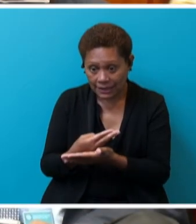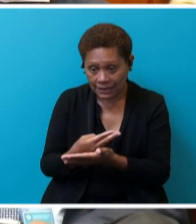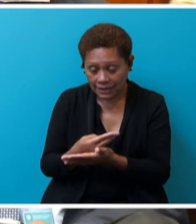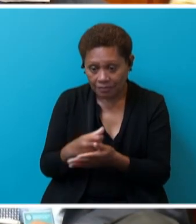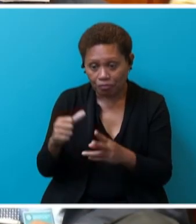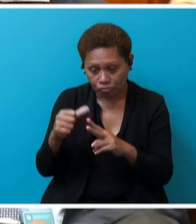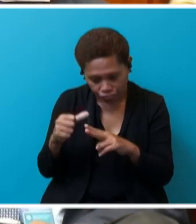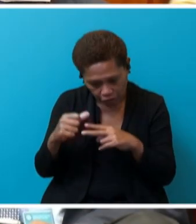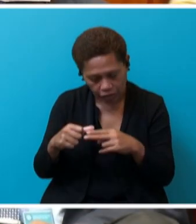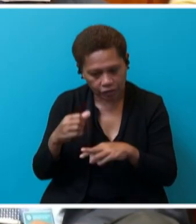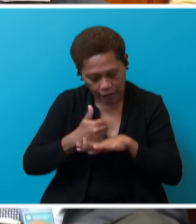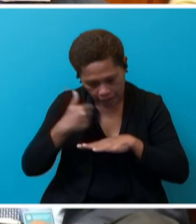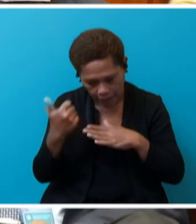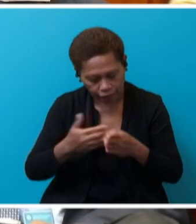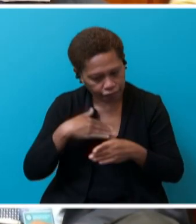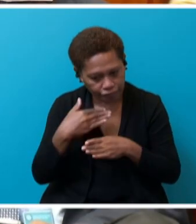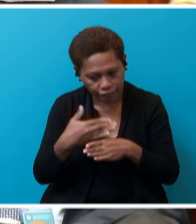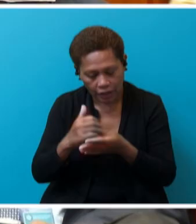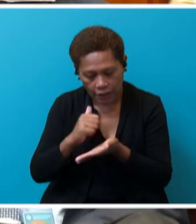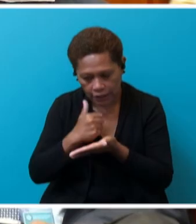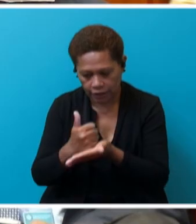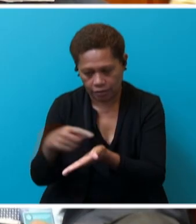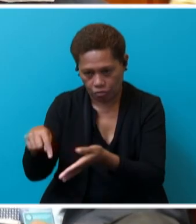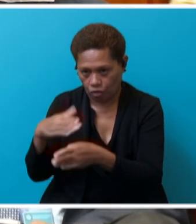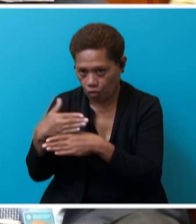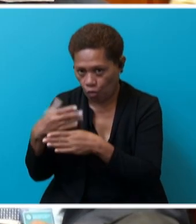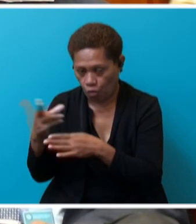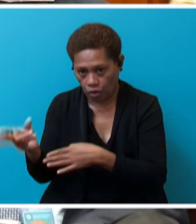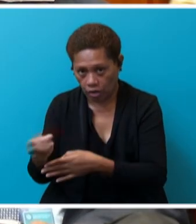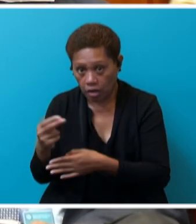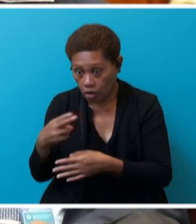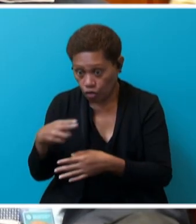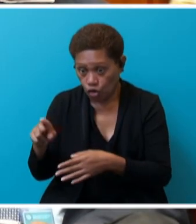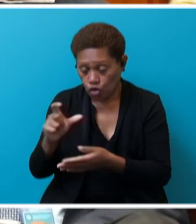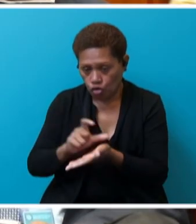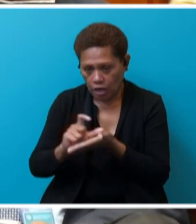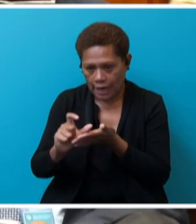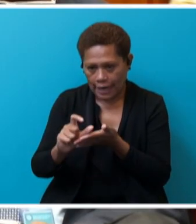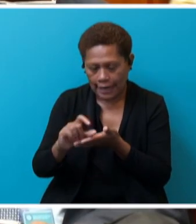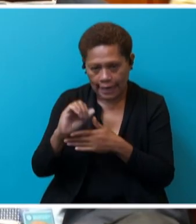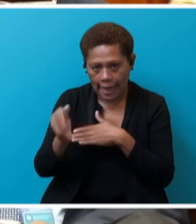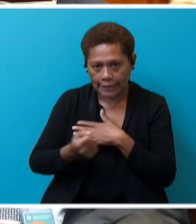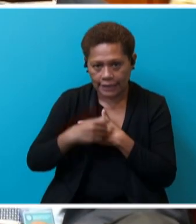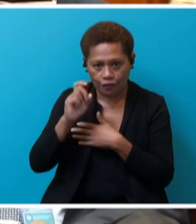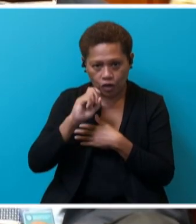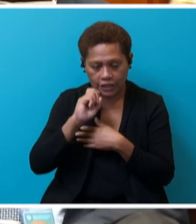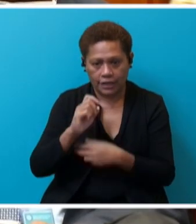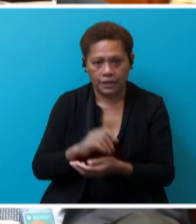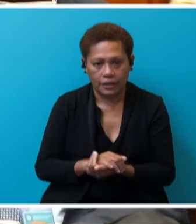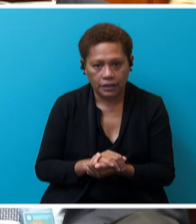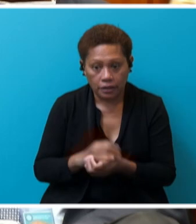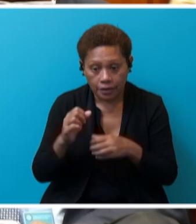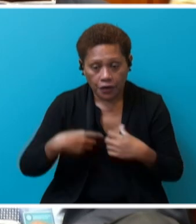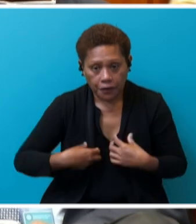commitment to upholding every citizen's constitutional right to clean and safe water. A highlight was the completion of